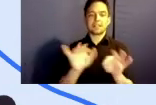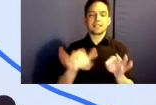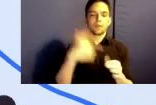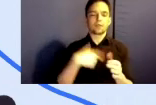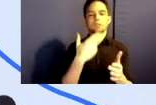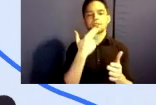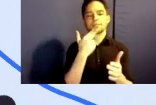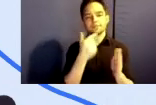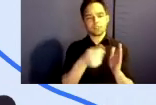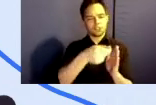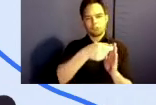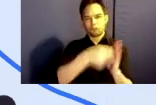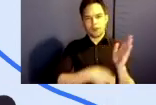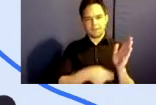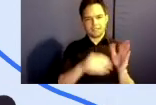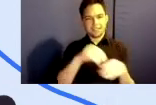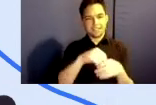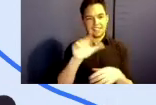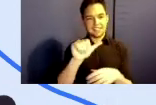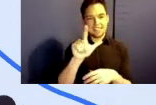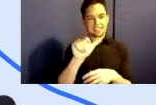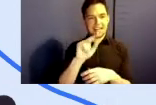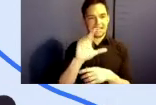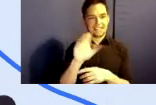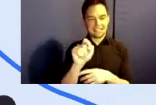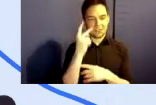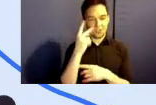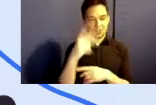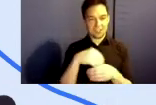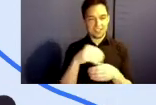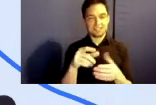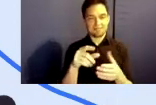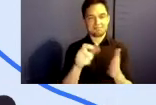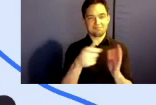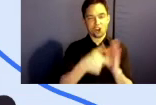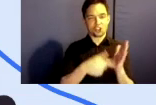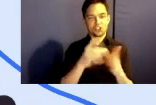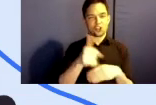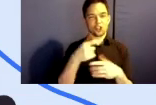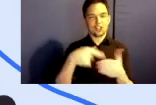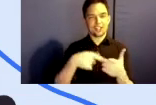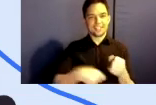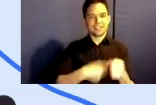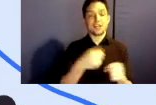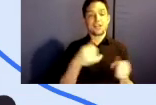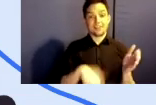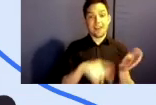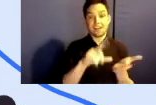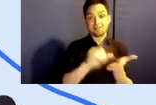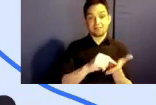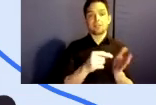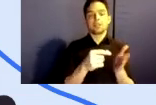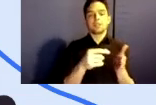may have seen in the Lancet that appeared earlier this year. This Lancet piece very much focused on the delivery